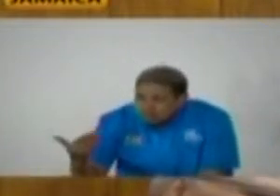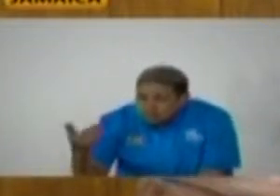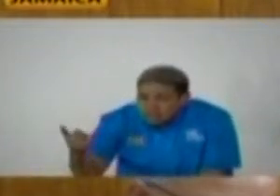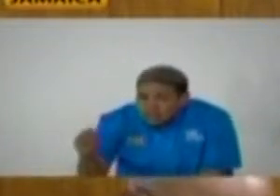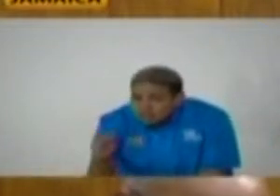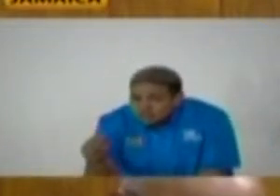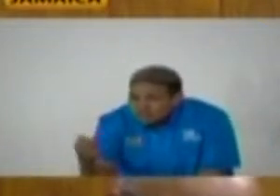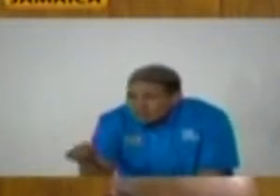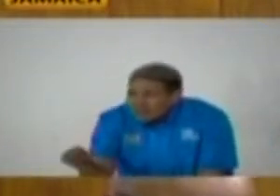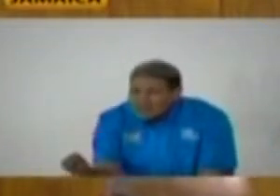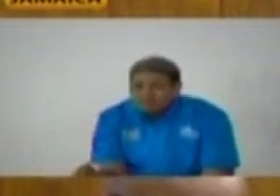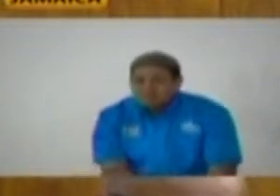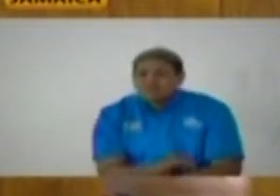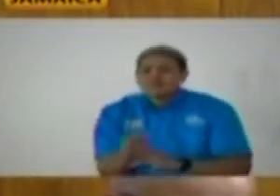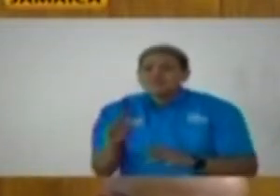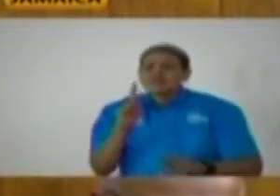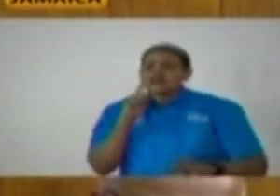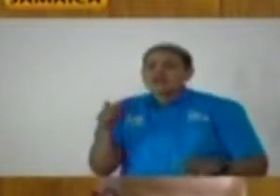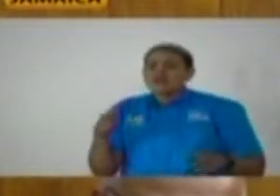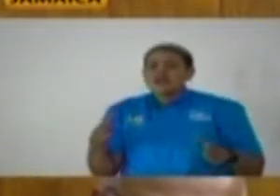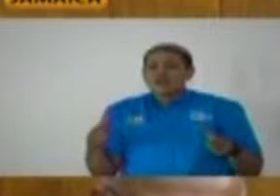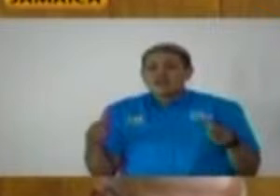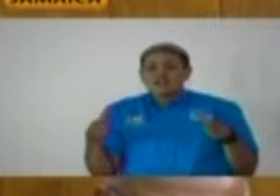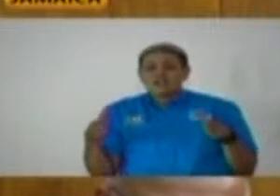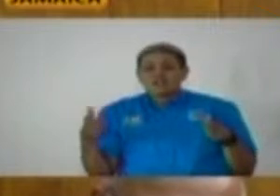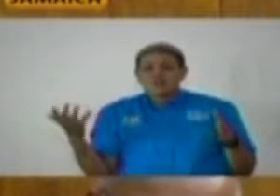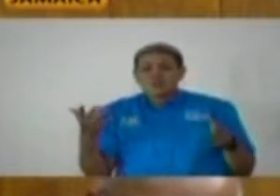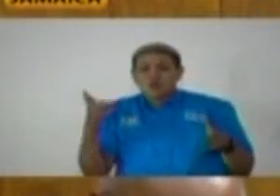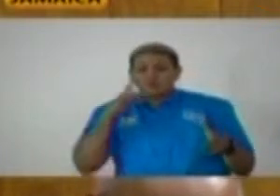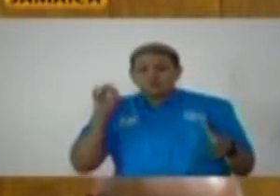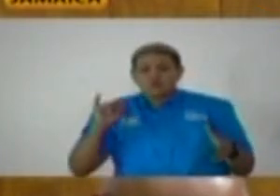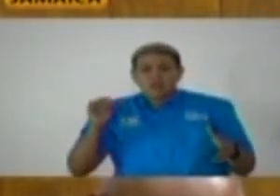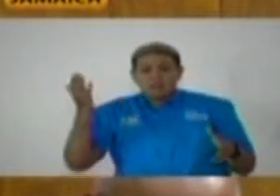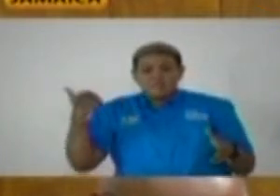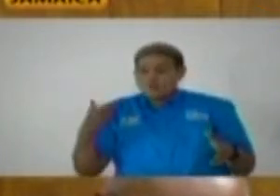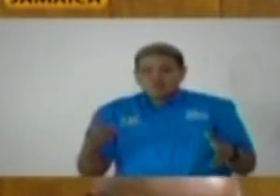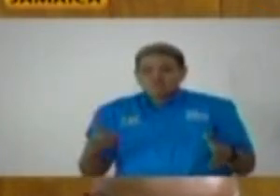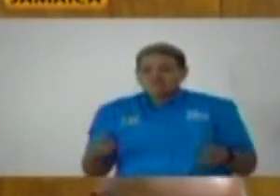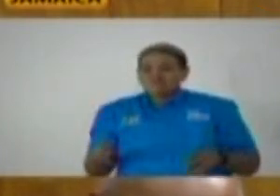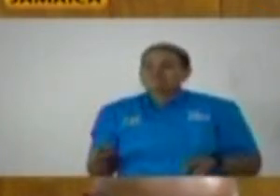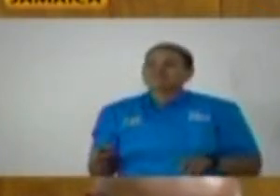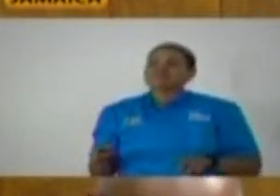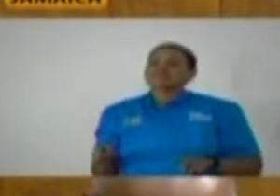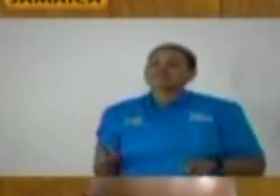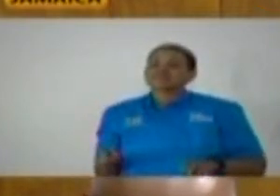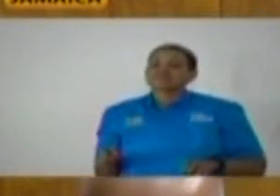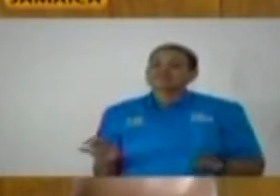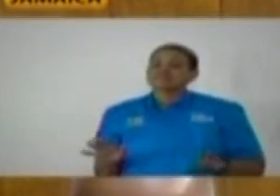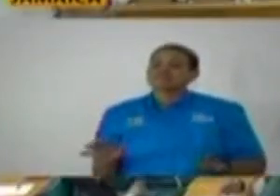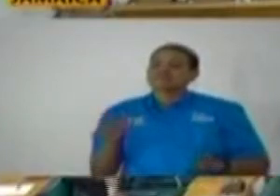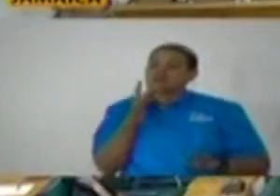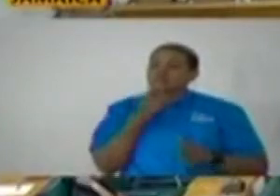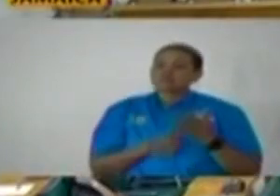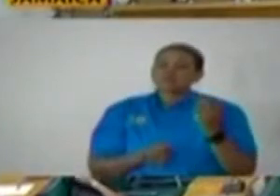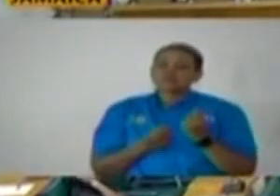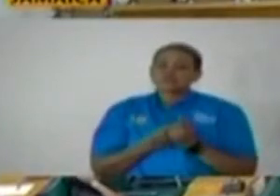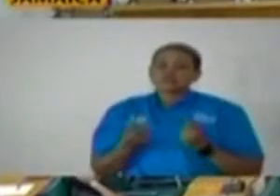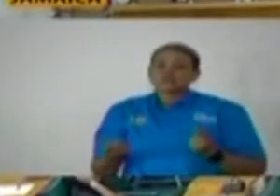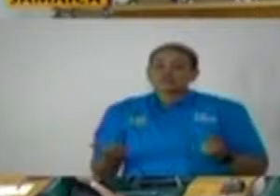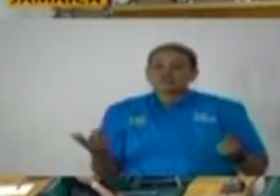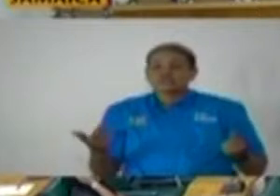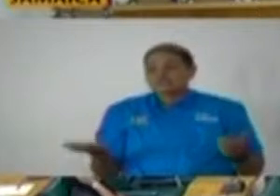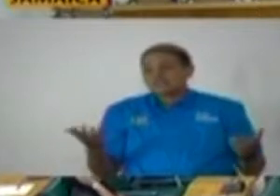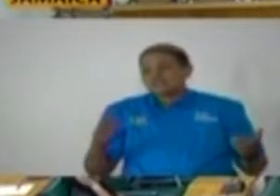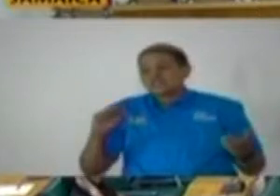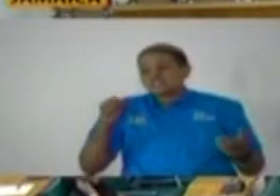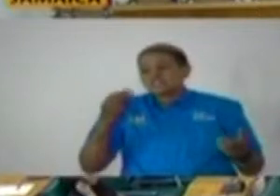made that ministry a shell of what it was before. I'm just going to call it straight. A shell of